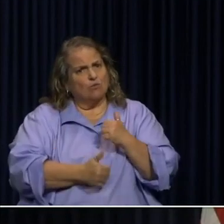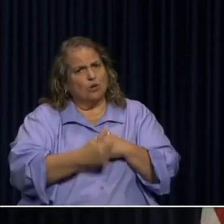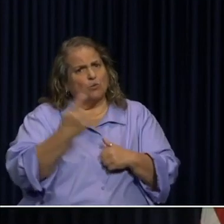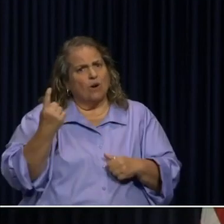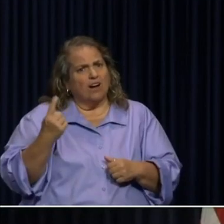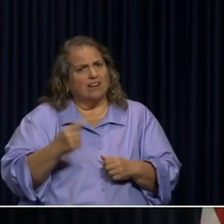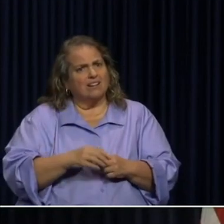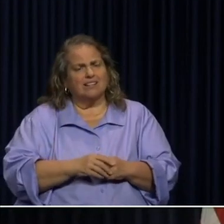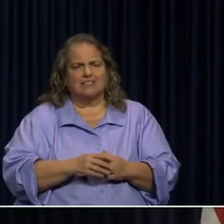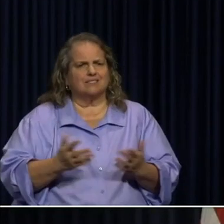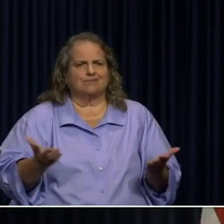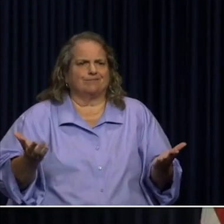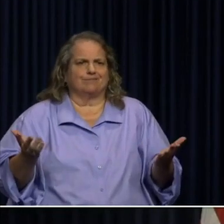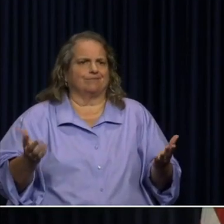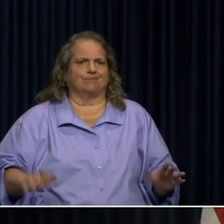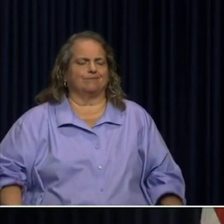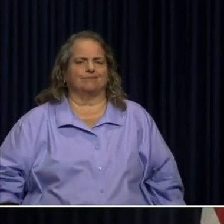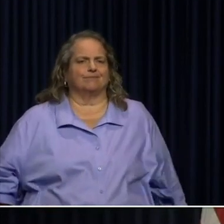it's